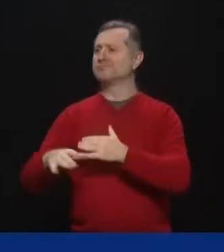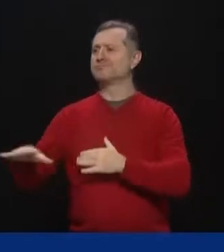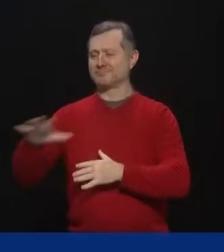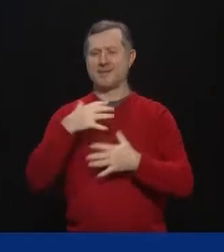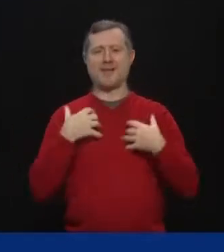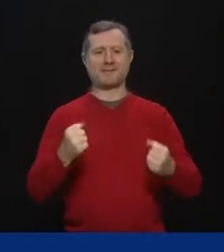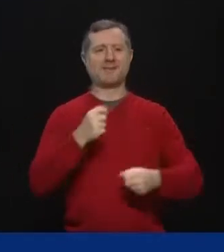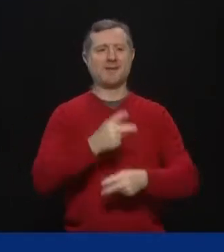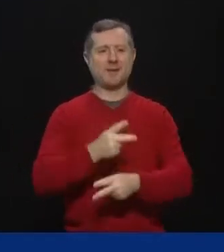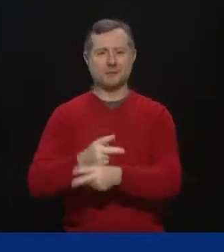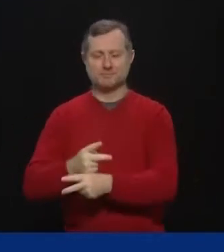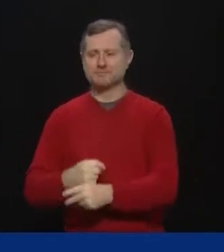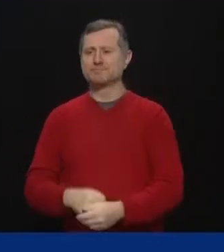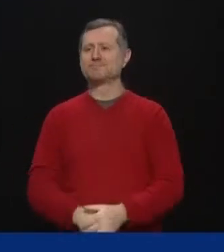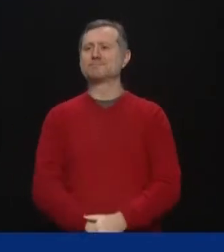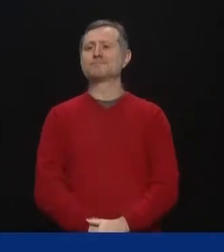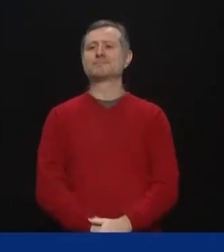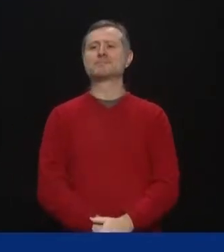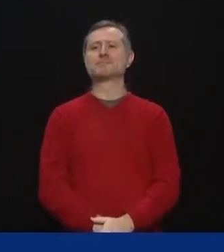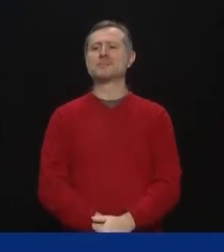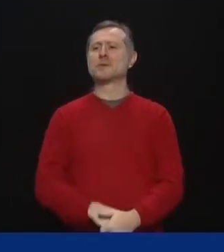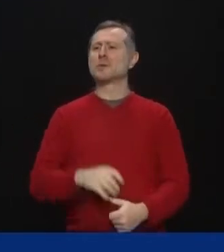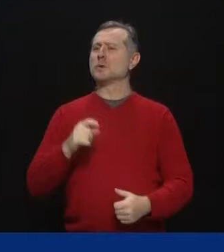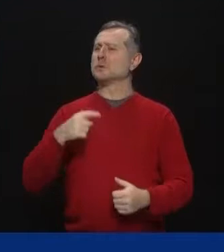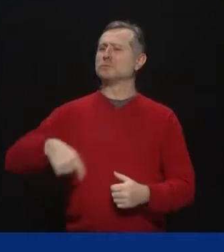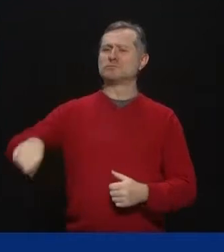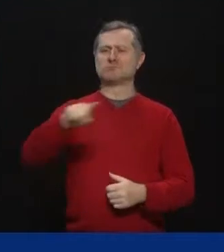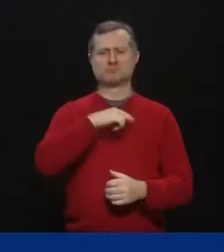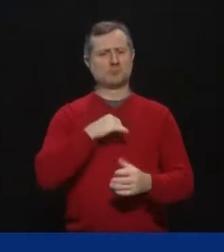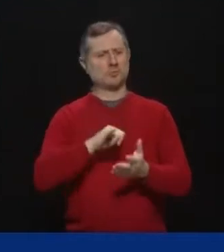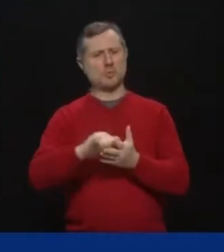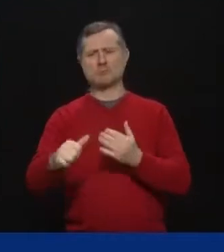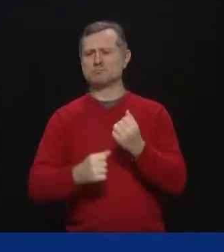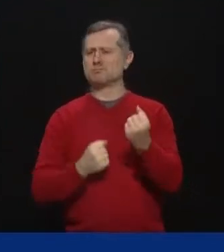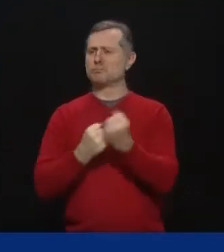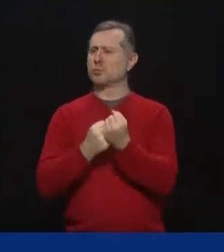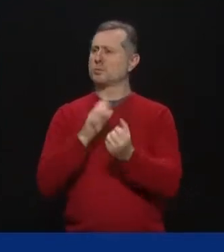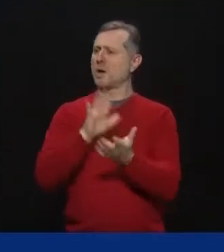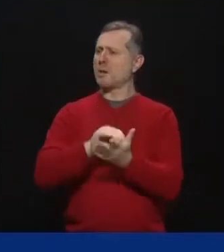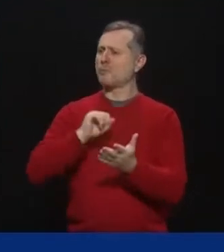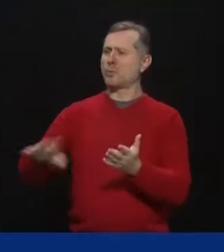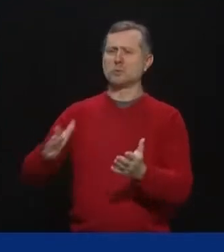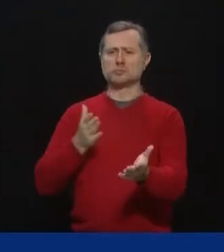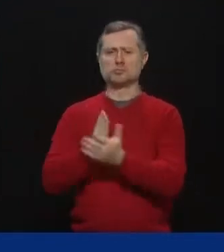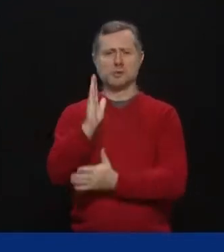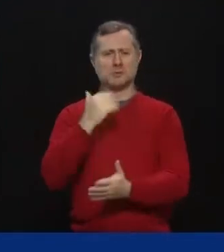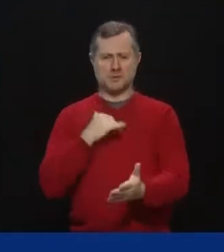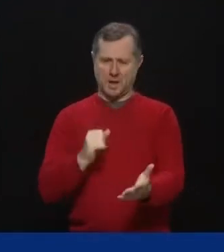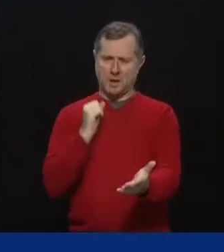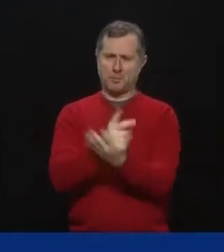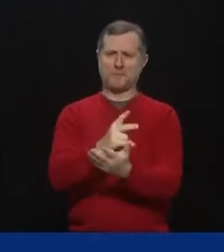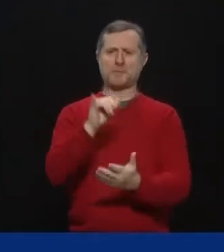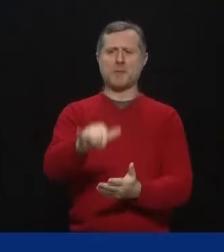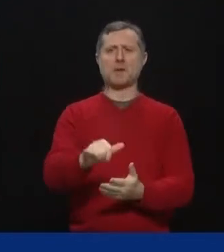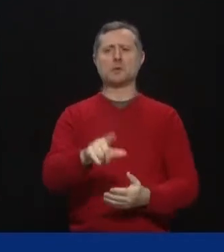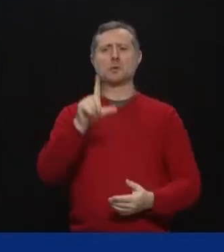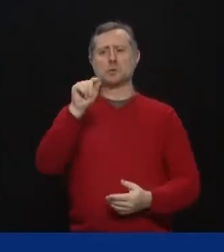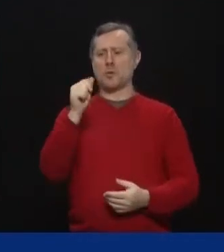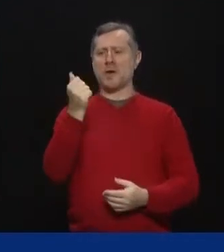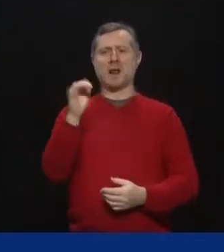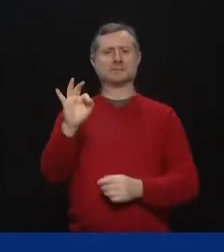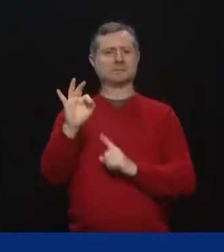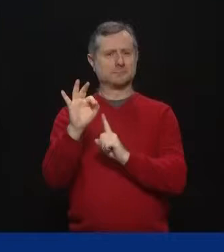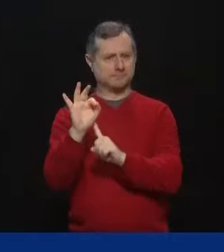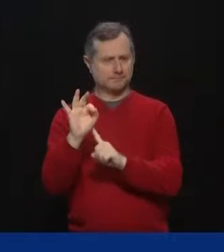New York continued its long legacy of standing up for abortion rights when we passed the Reproductive Health Act in 2019. The